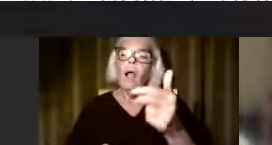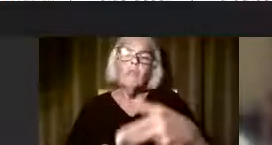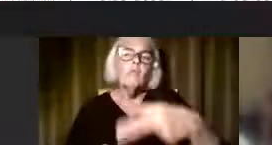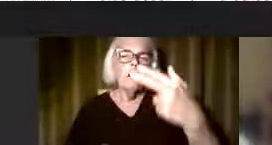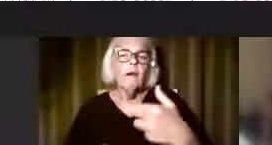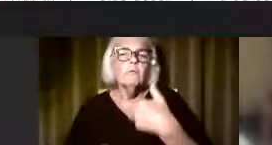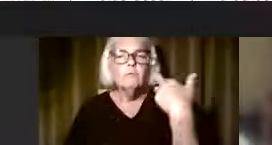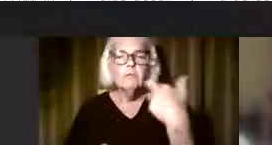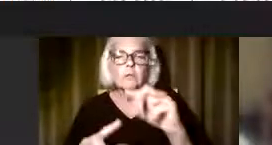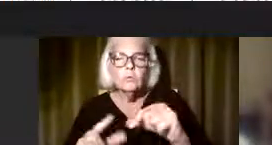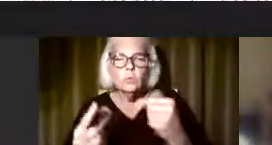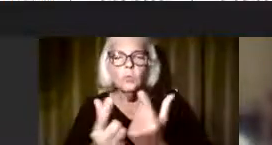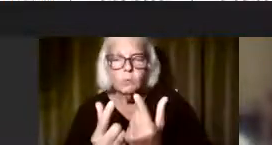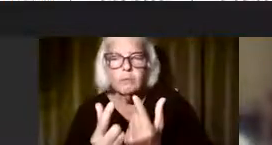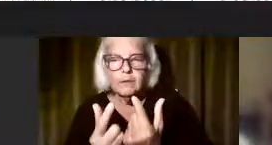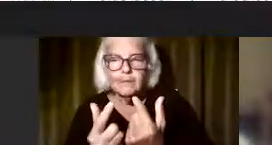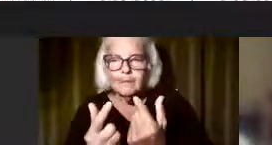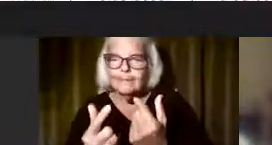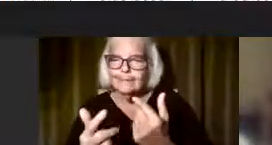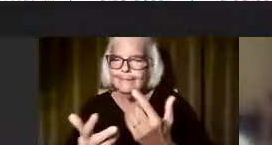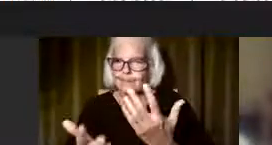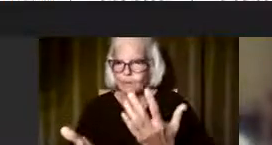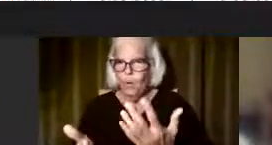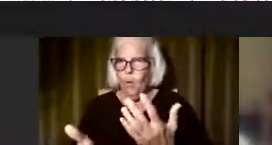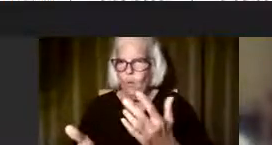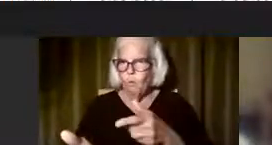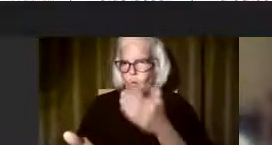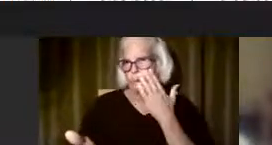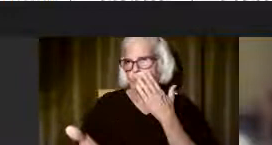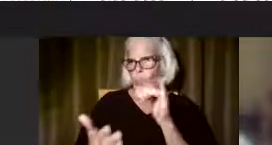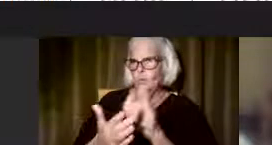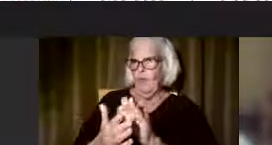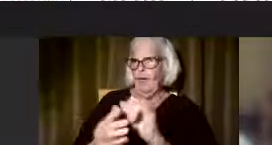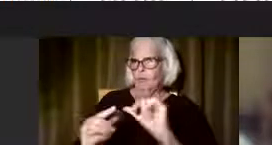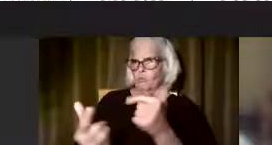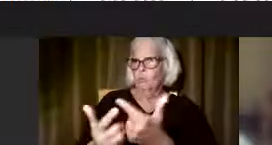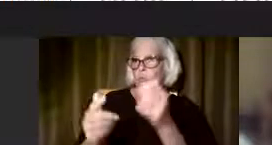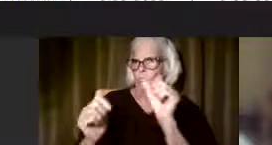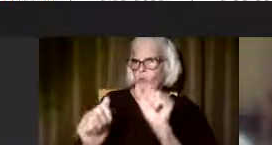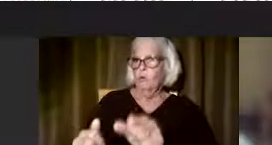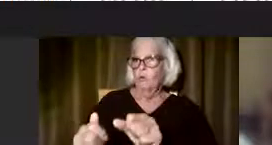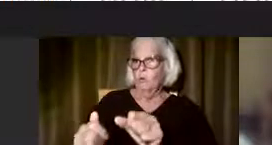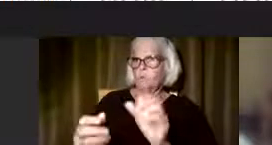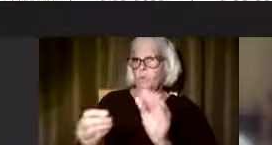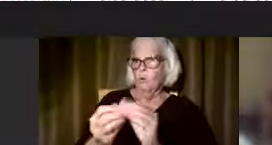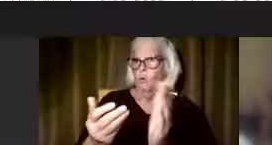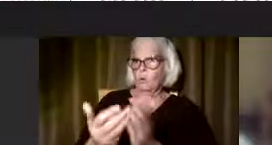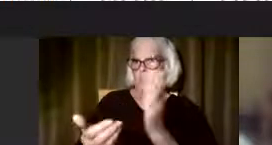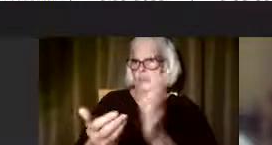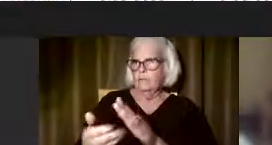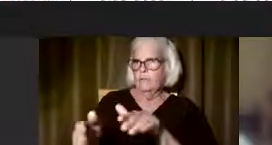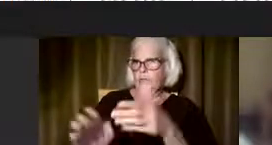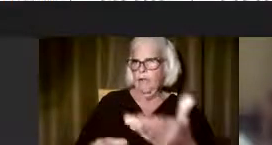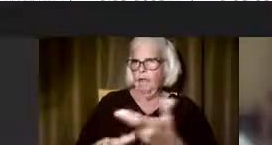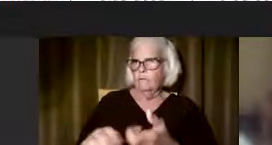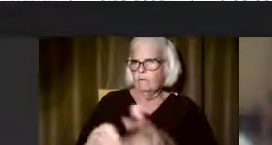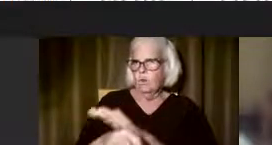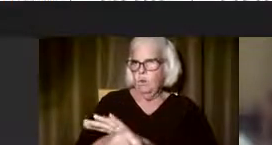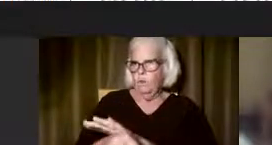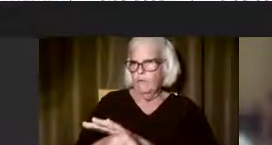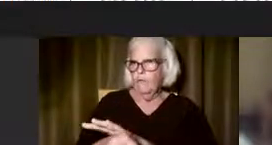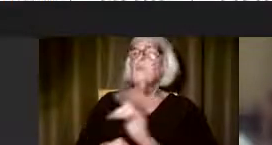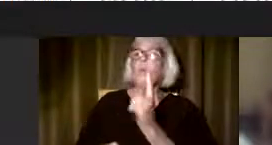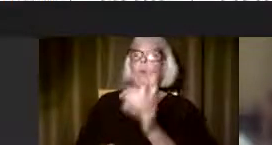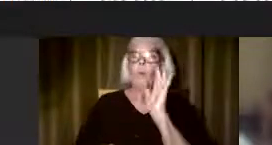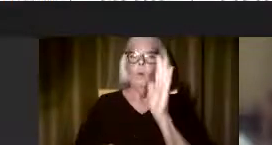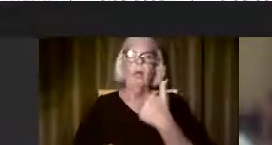guess, just higher risk populations. So that program is ongoing, and that's not going to be discontinued with this transition. That's